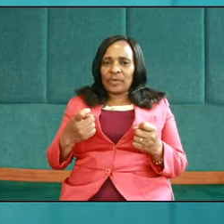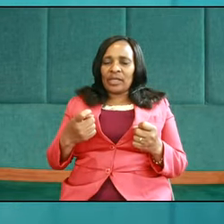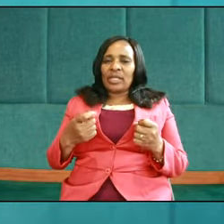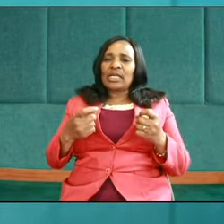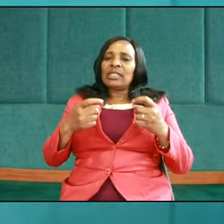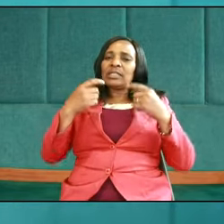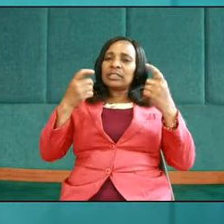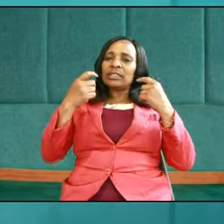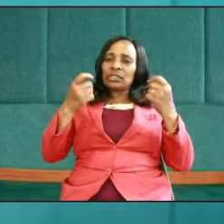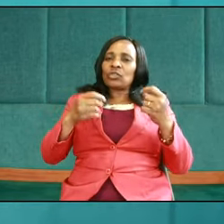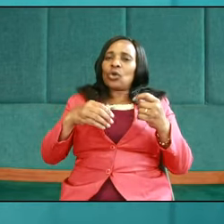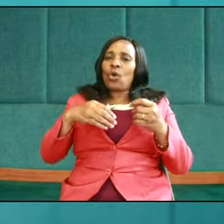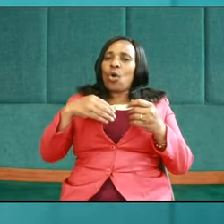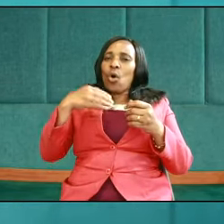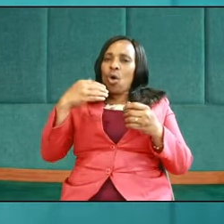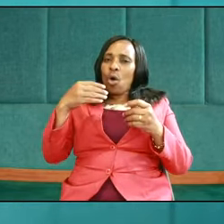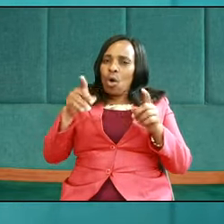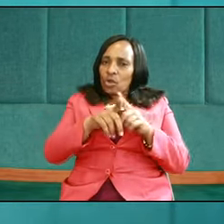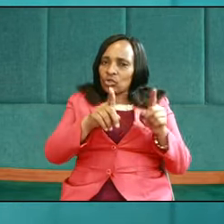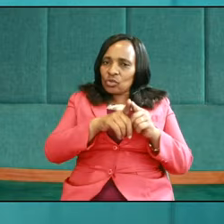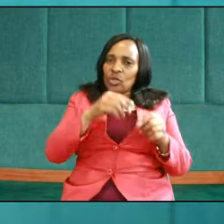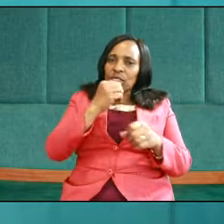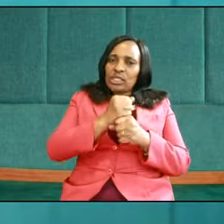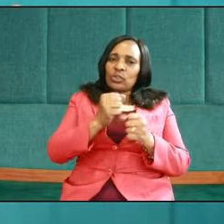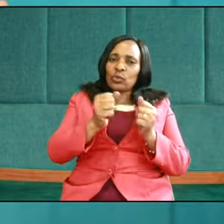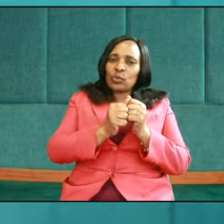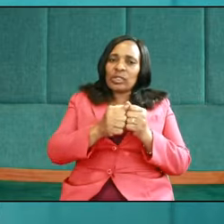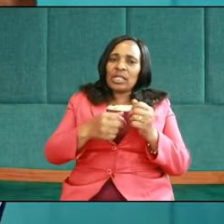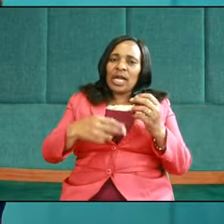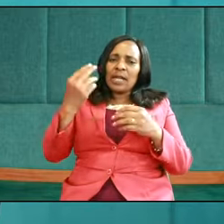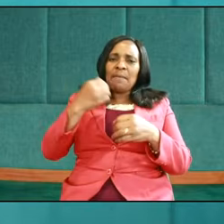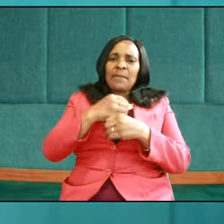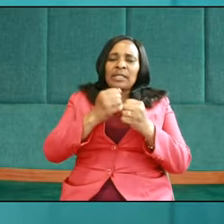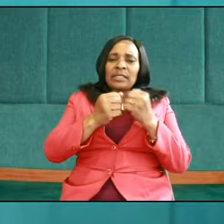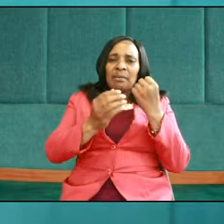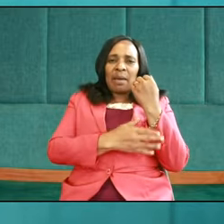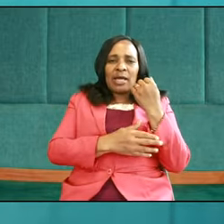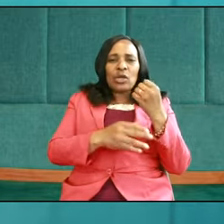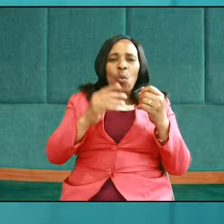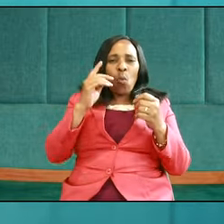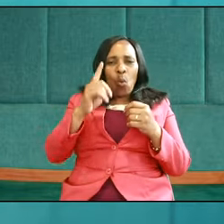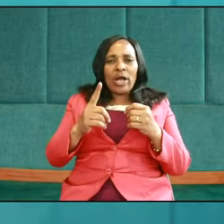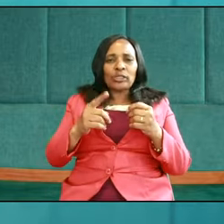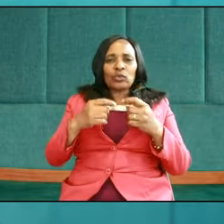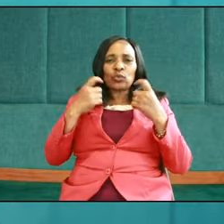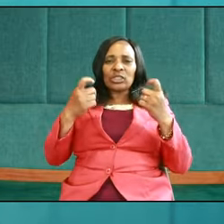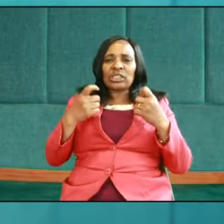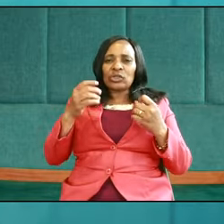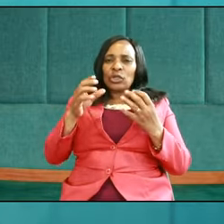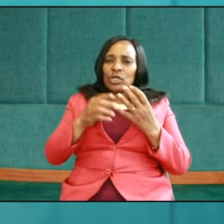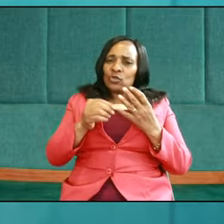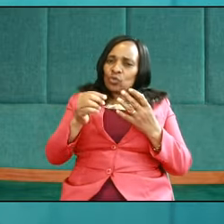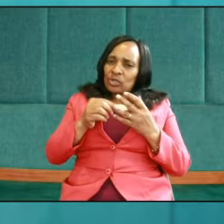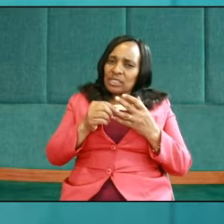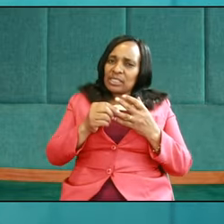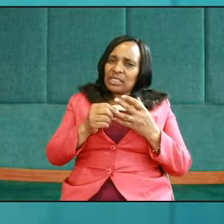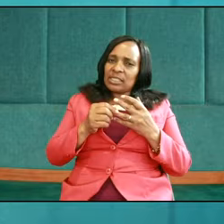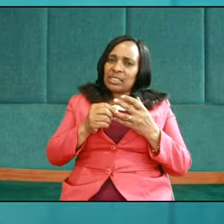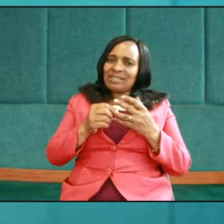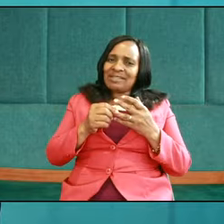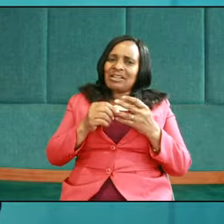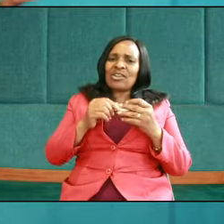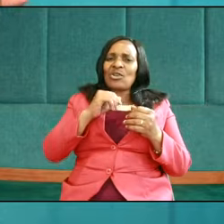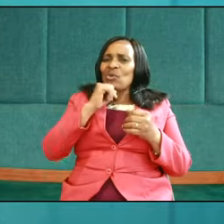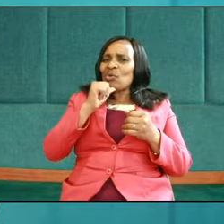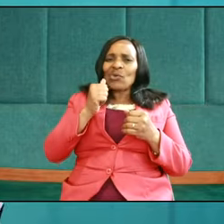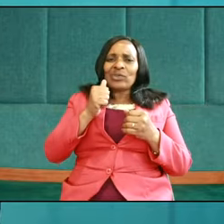sin also deals with the heart, mm-hmm. and that's what makes it really bad, because once you sin, mm-hmm. you are choosing mm-hmm. most definitely,